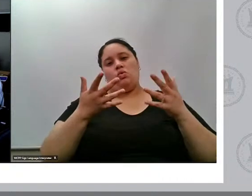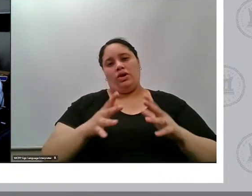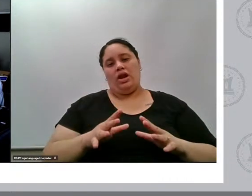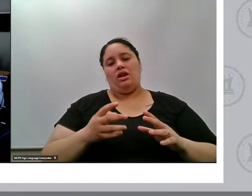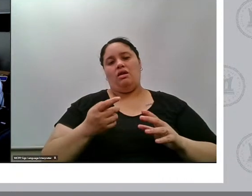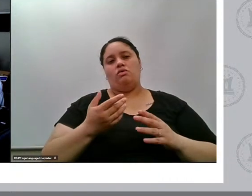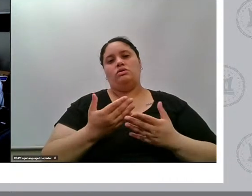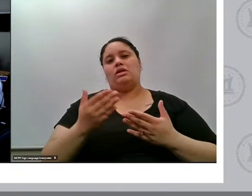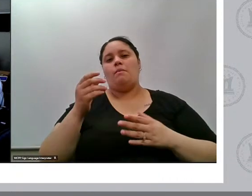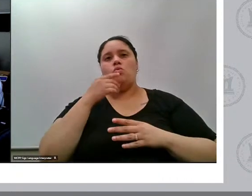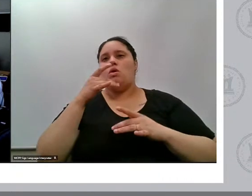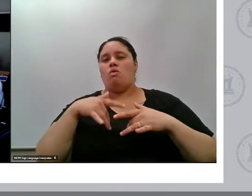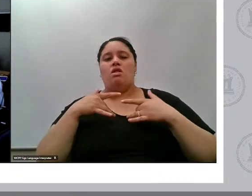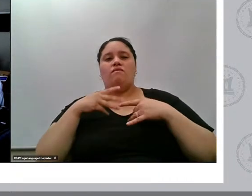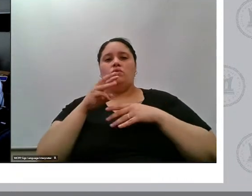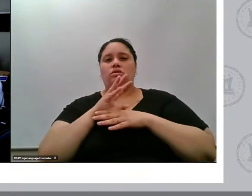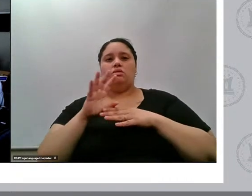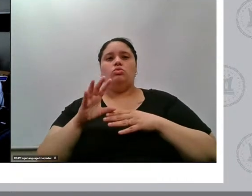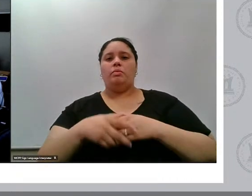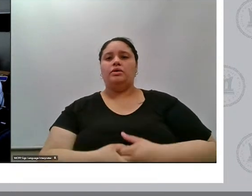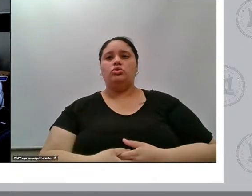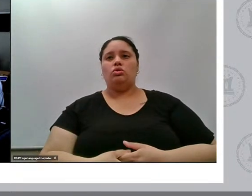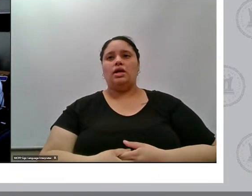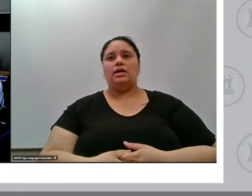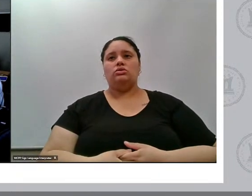not staying in the Western Cape.